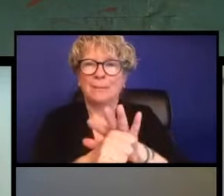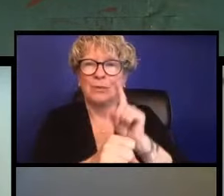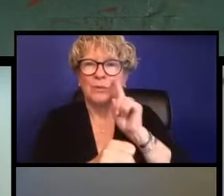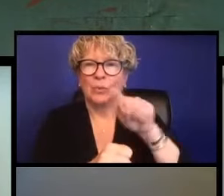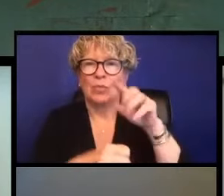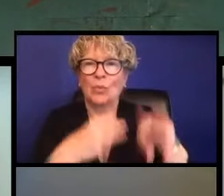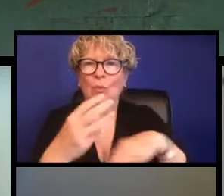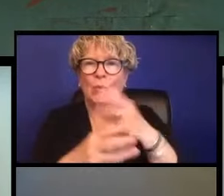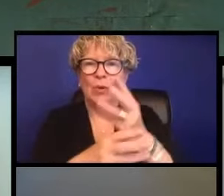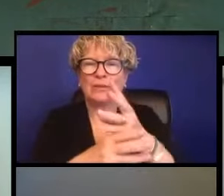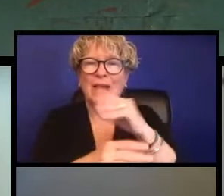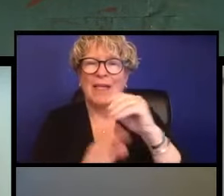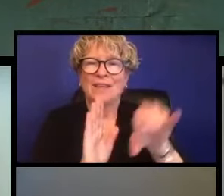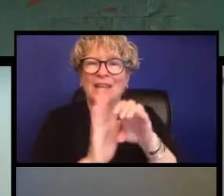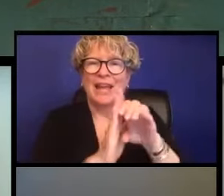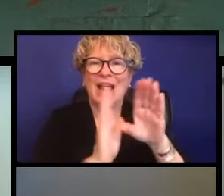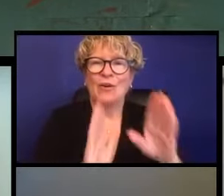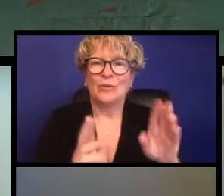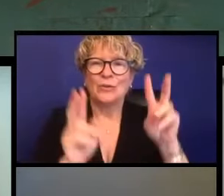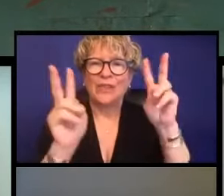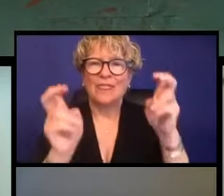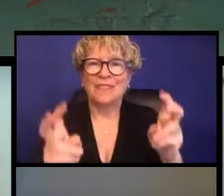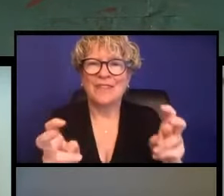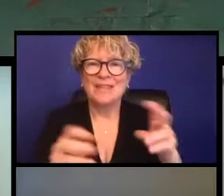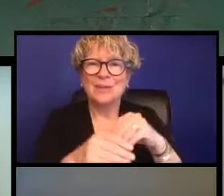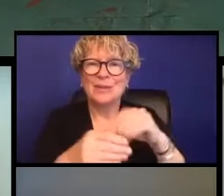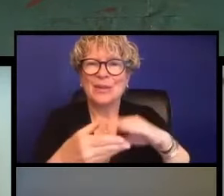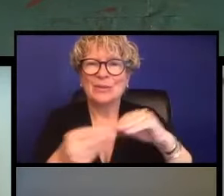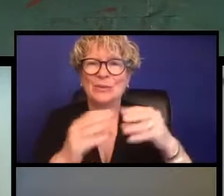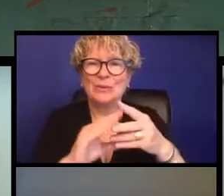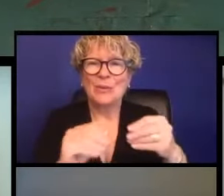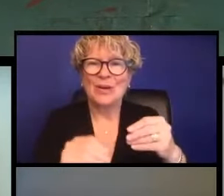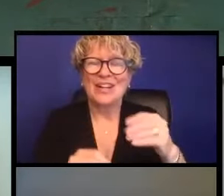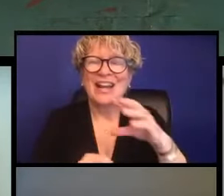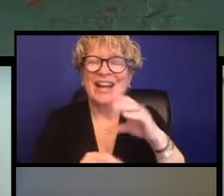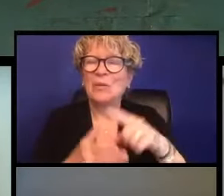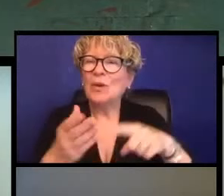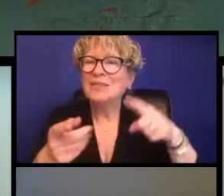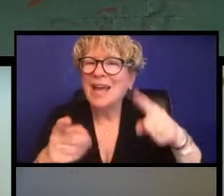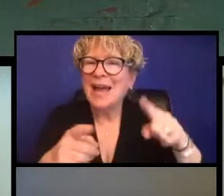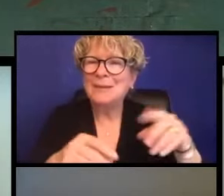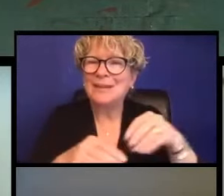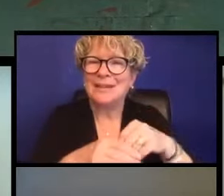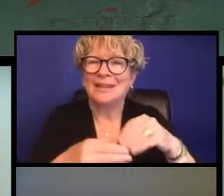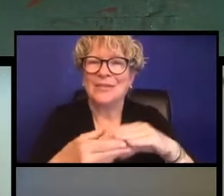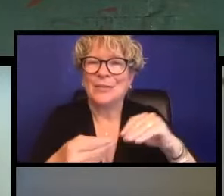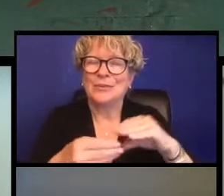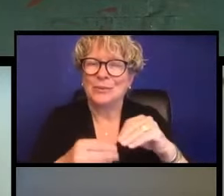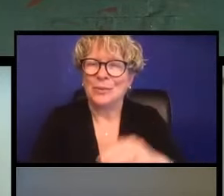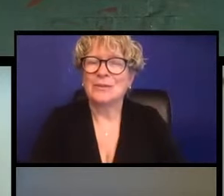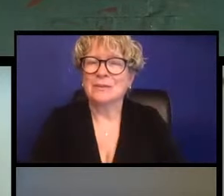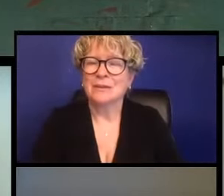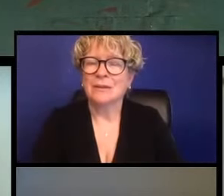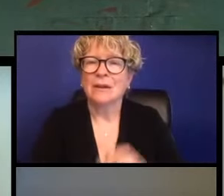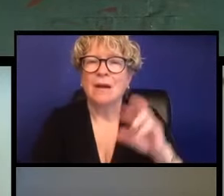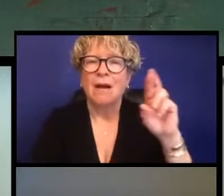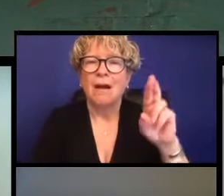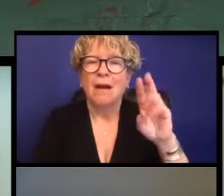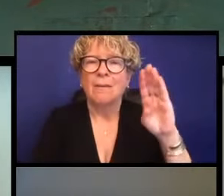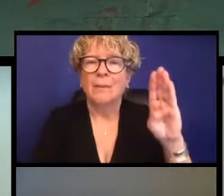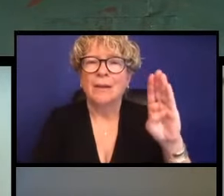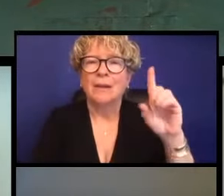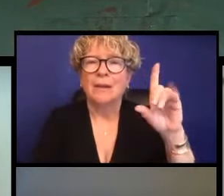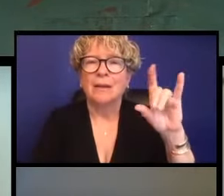characters and the themes and what's going on in those stories. And I think the R.B. Lemberg stories would be a